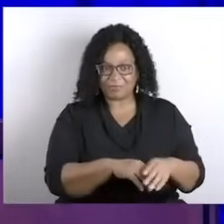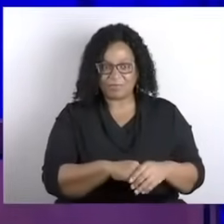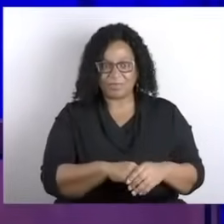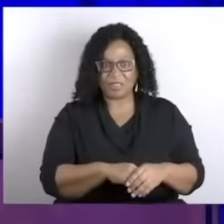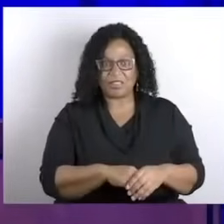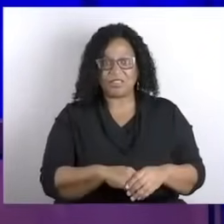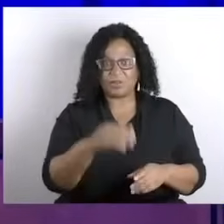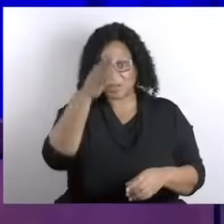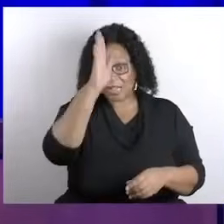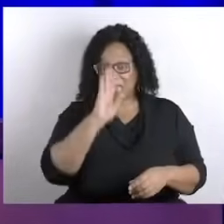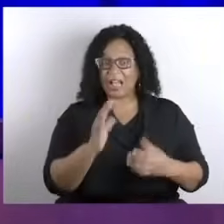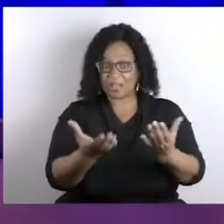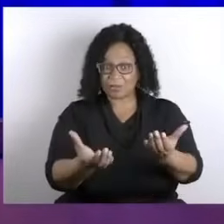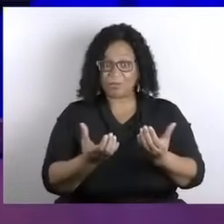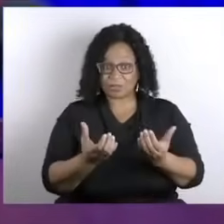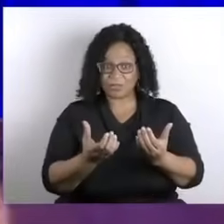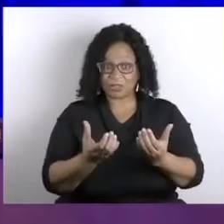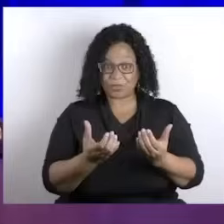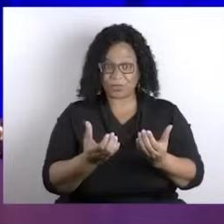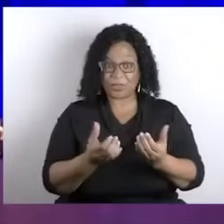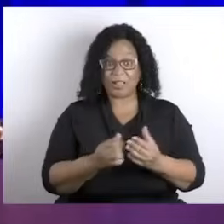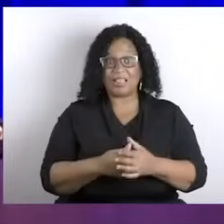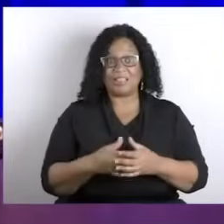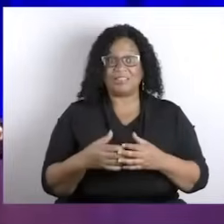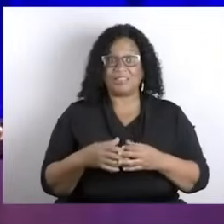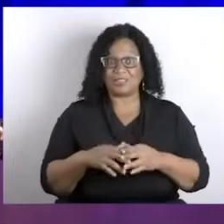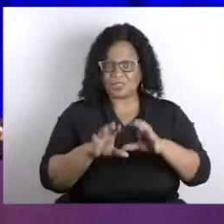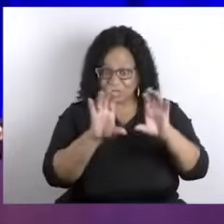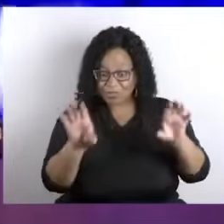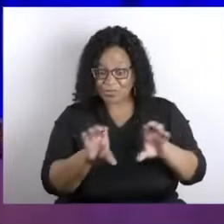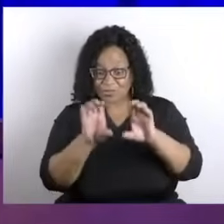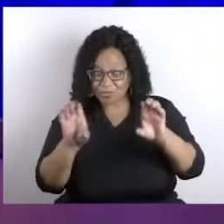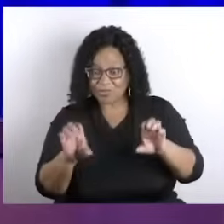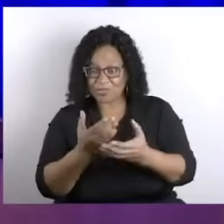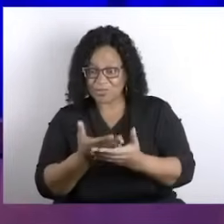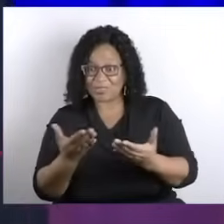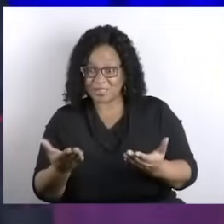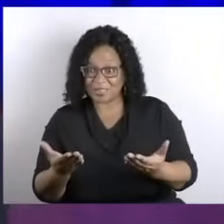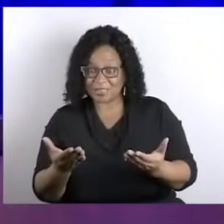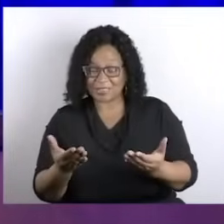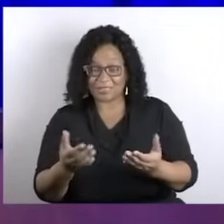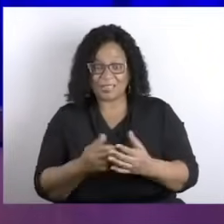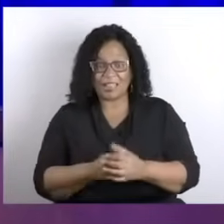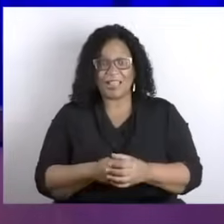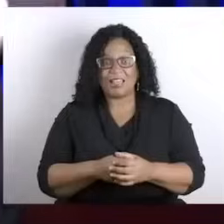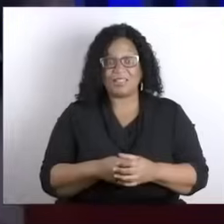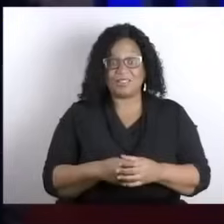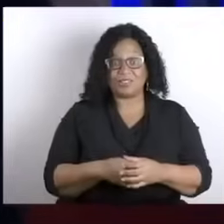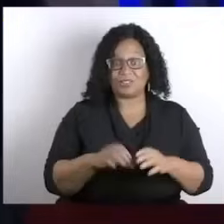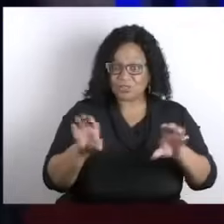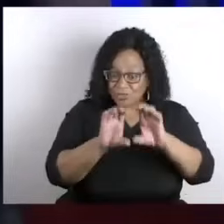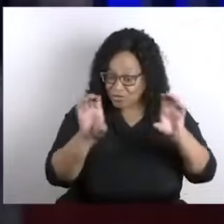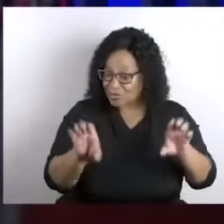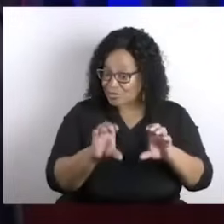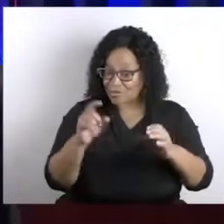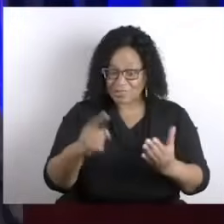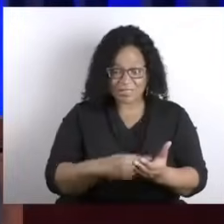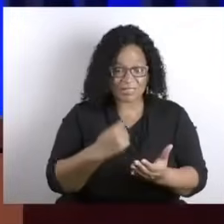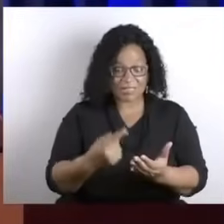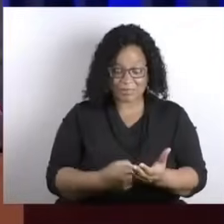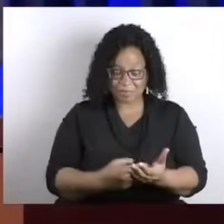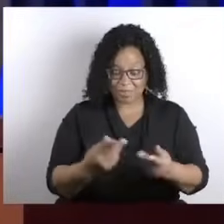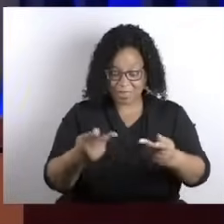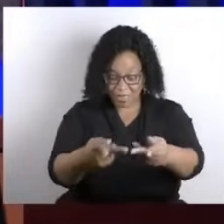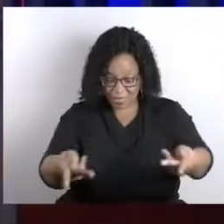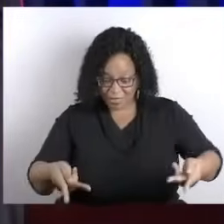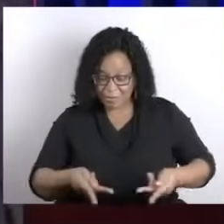active. I want you to make the best of a bad situation. I want you to do something about where you are